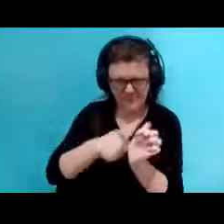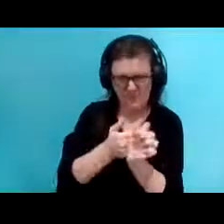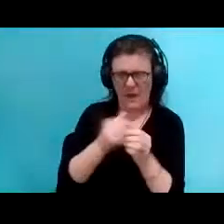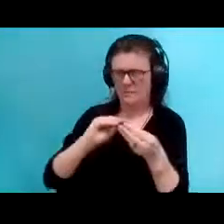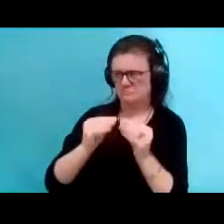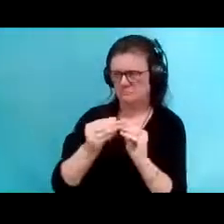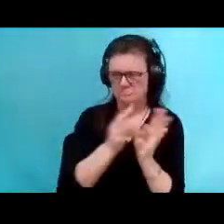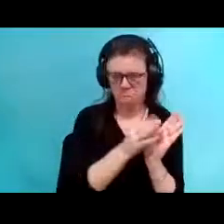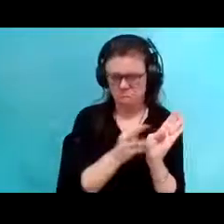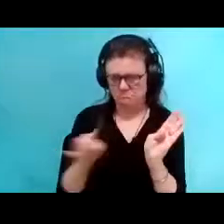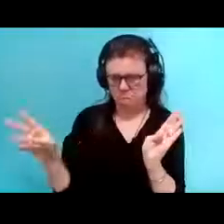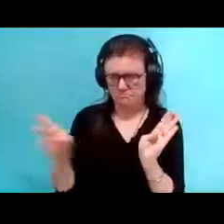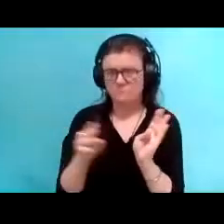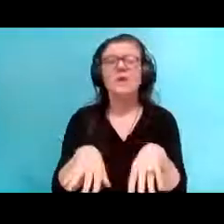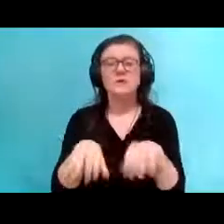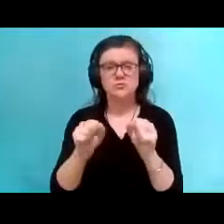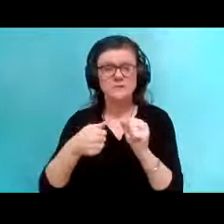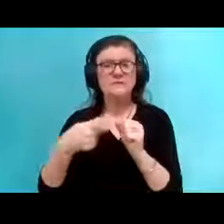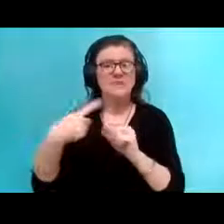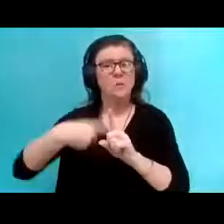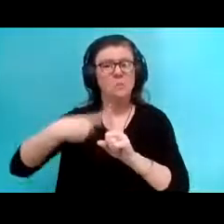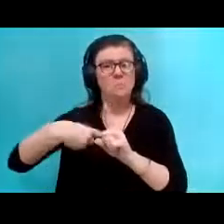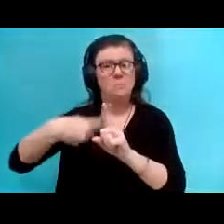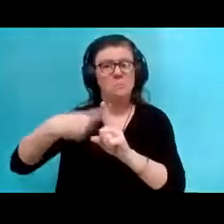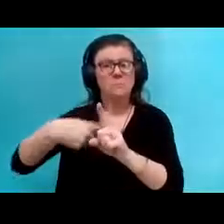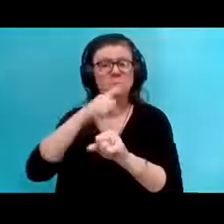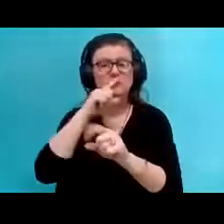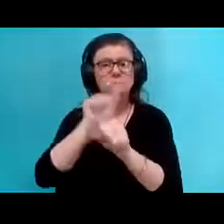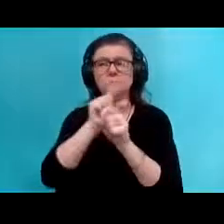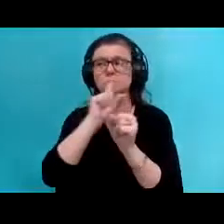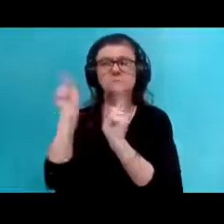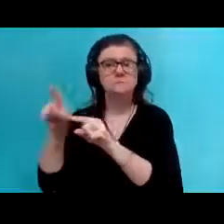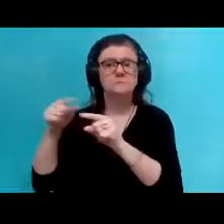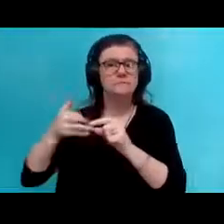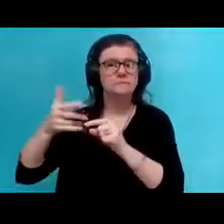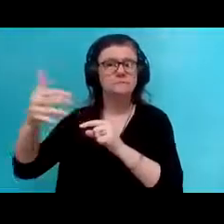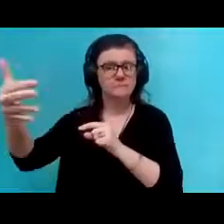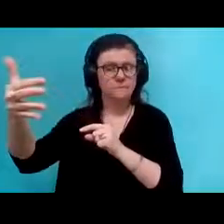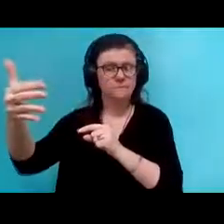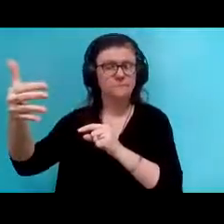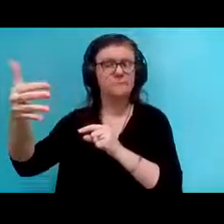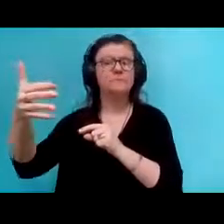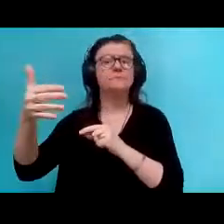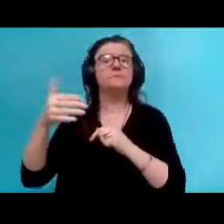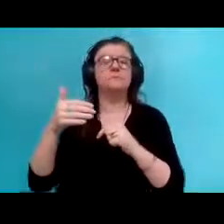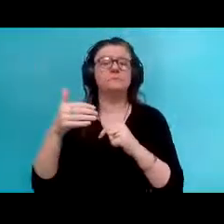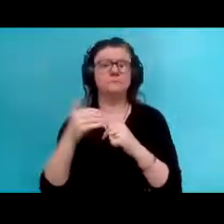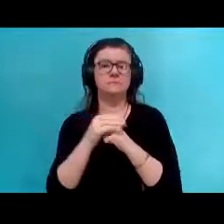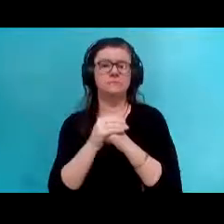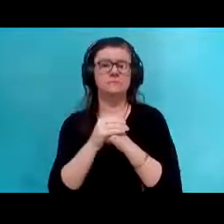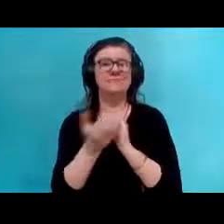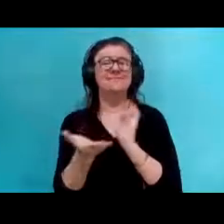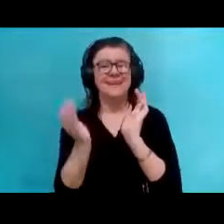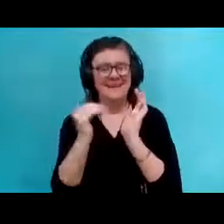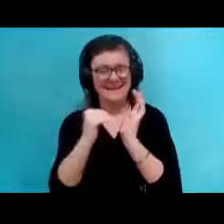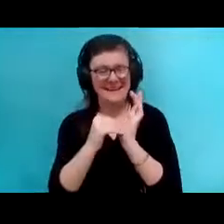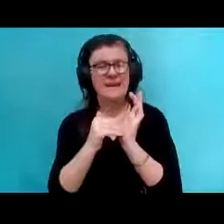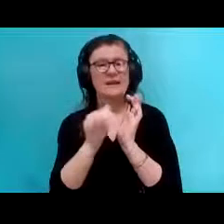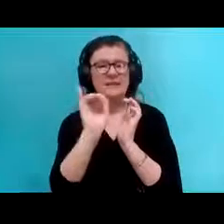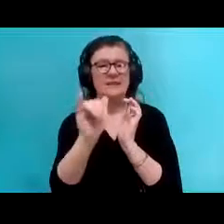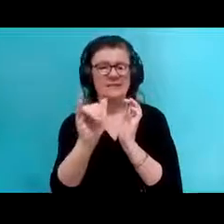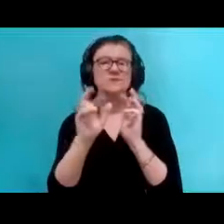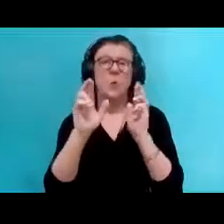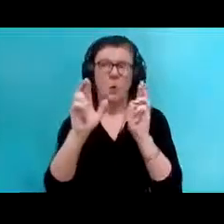took around a month to produce a COVID-19 rapid needs assessment report after data reached me, which is again an area we're kind of seeking to